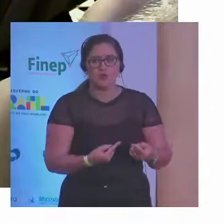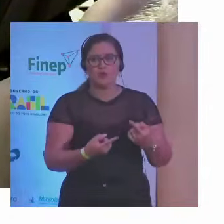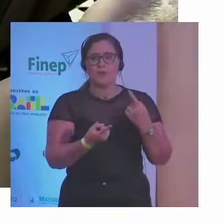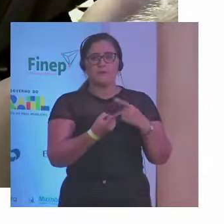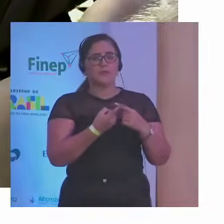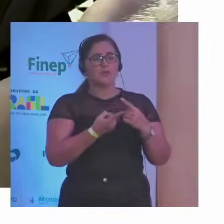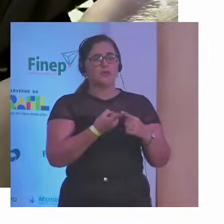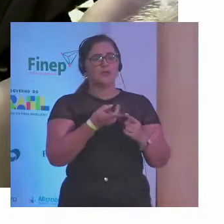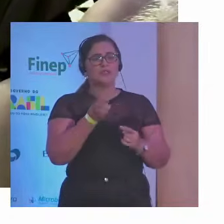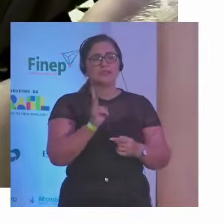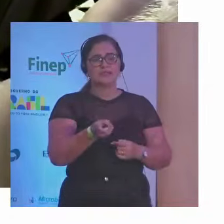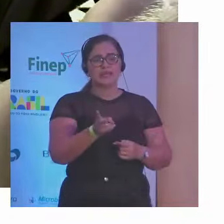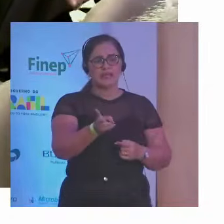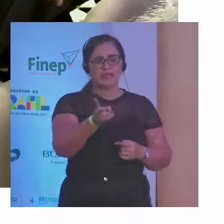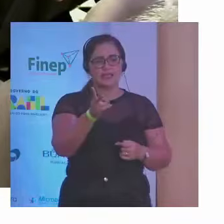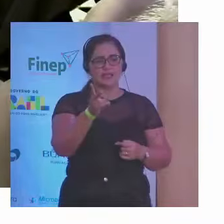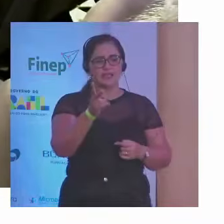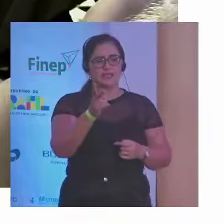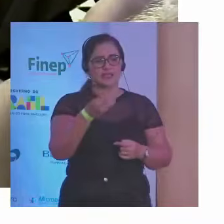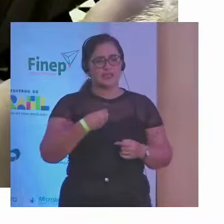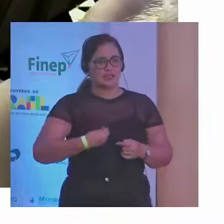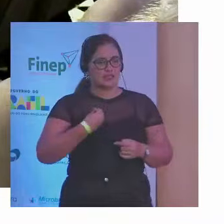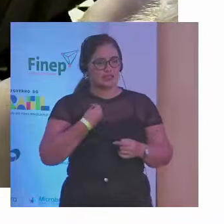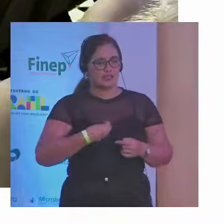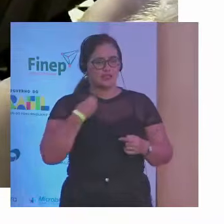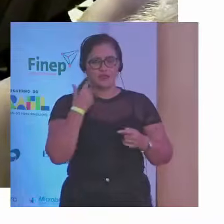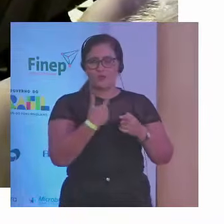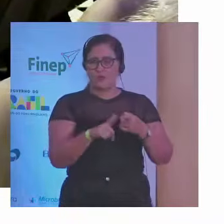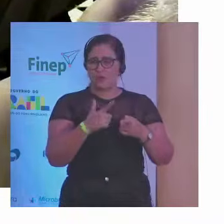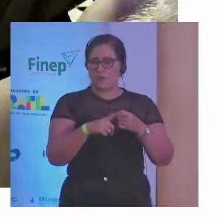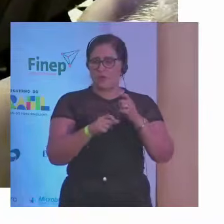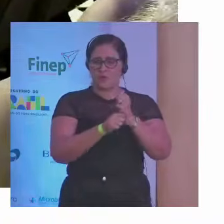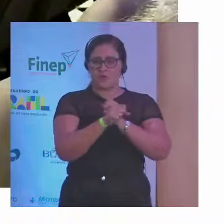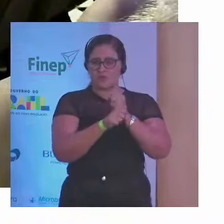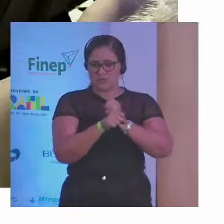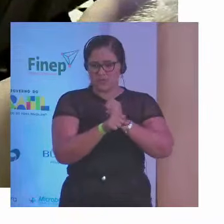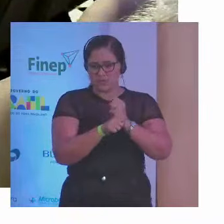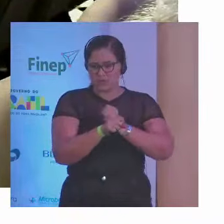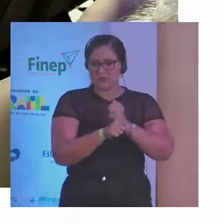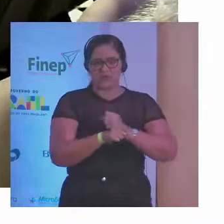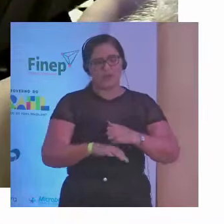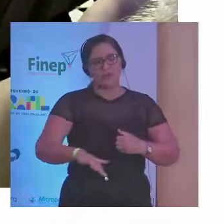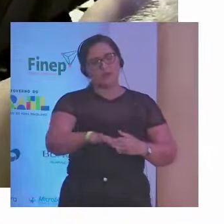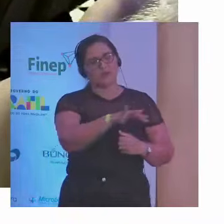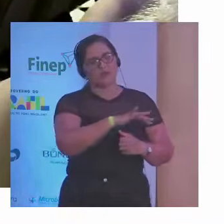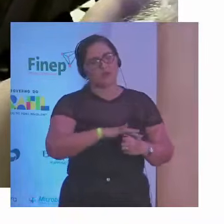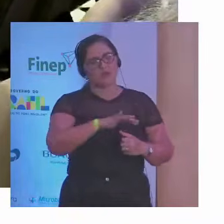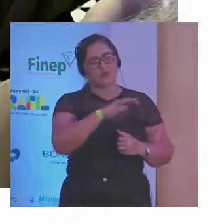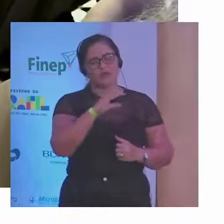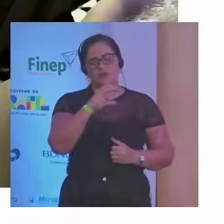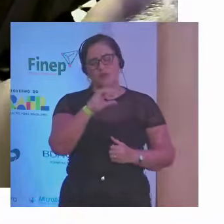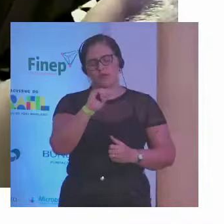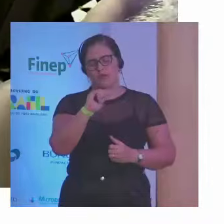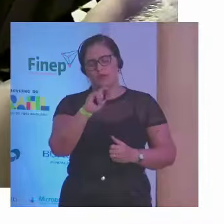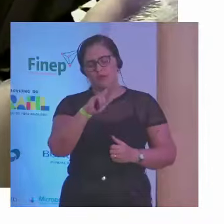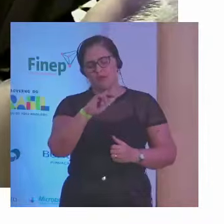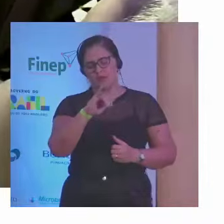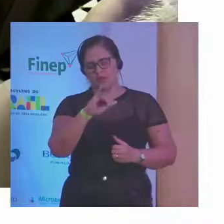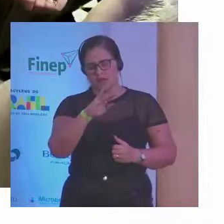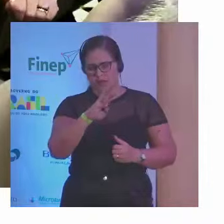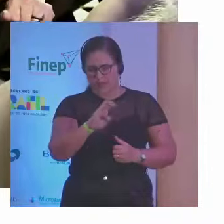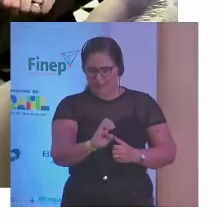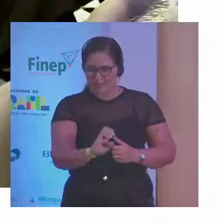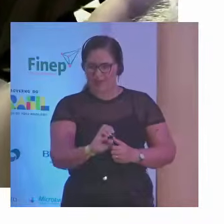crisis some years ago in the Caribbean Sea and south of the